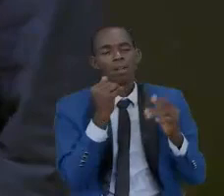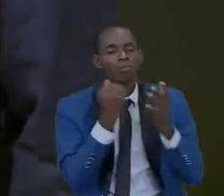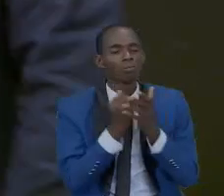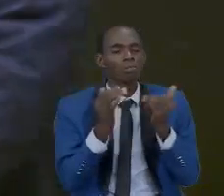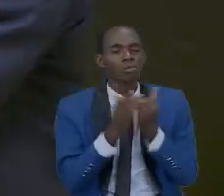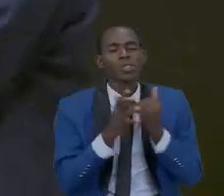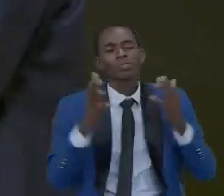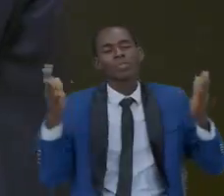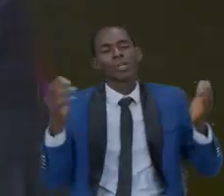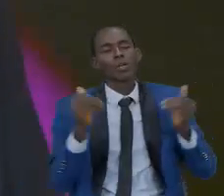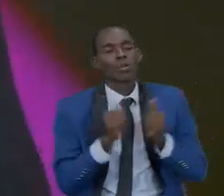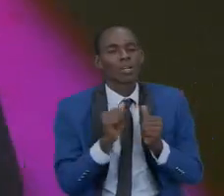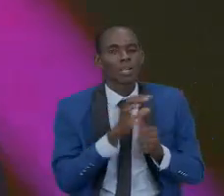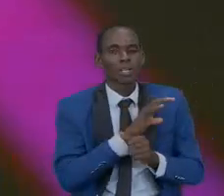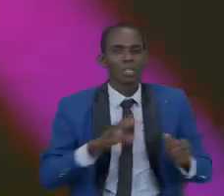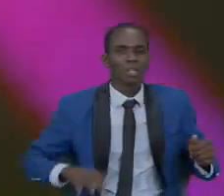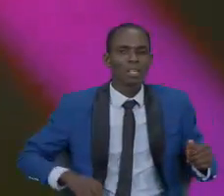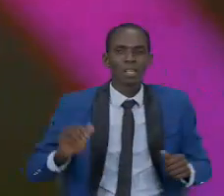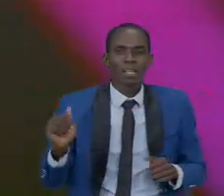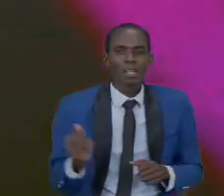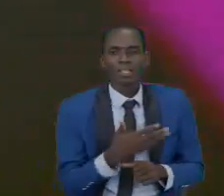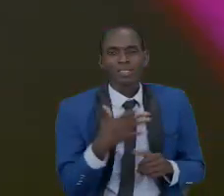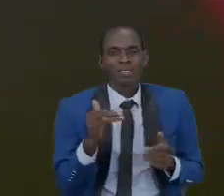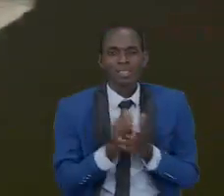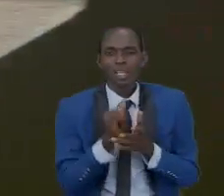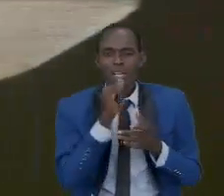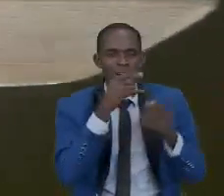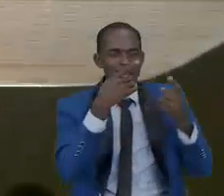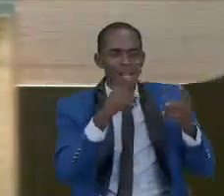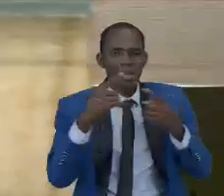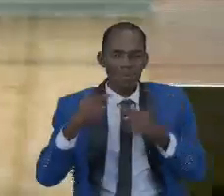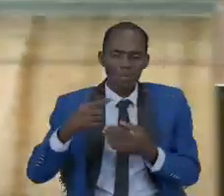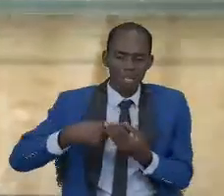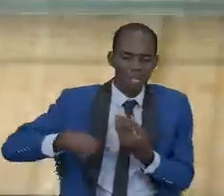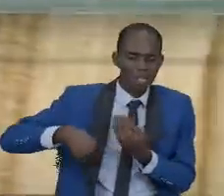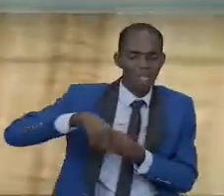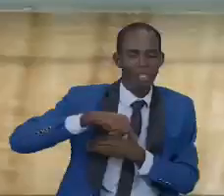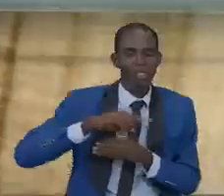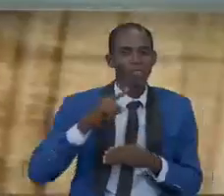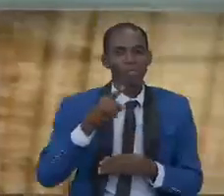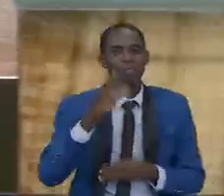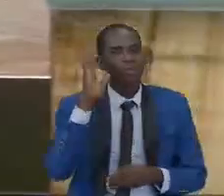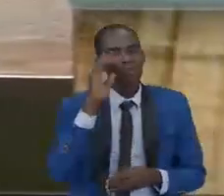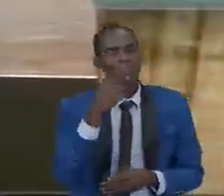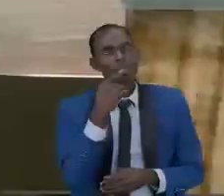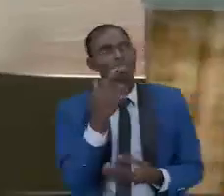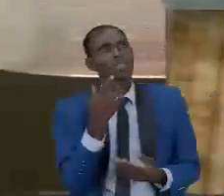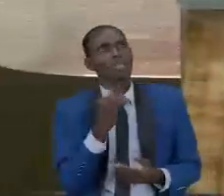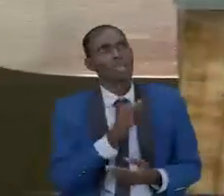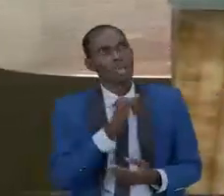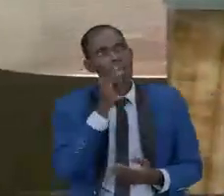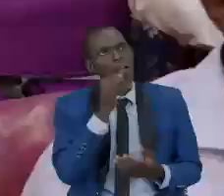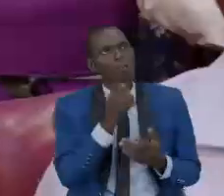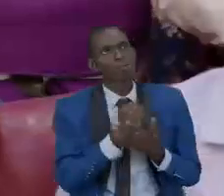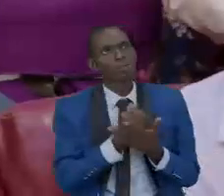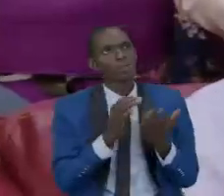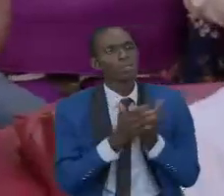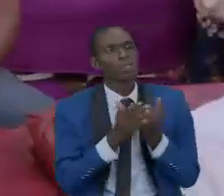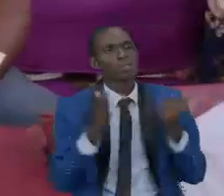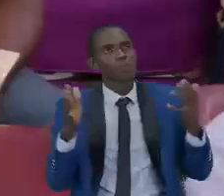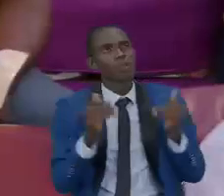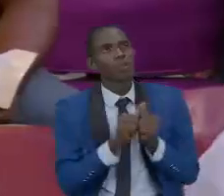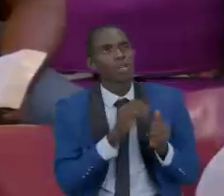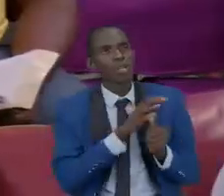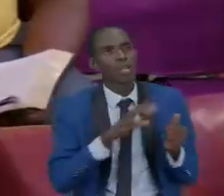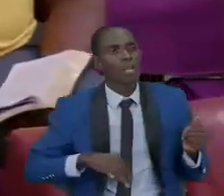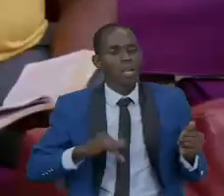with Christ anything happening around you you remind yourself I am crucified for Christ I used to behave like